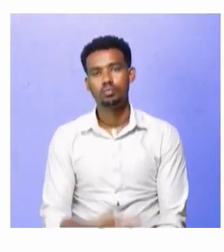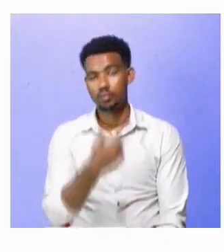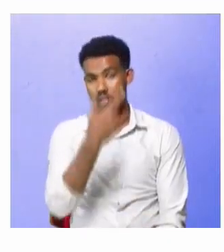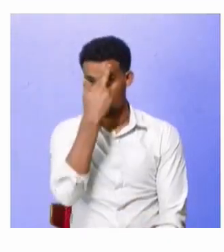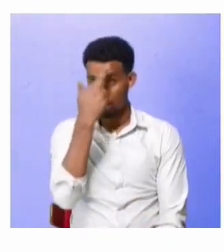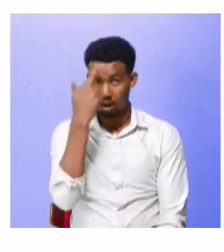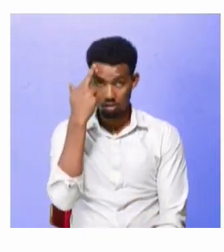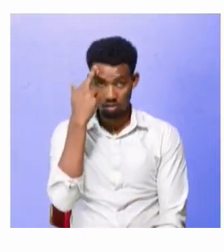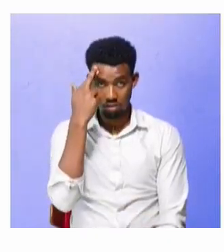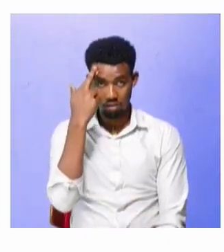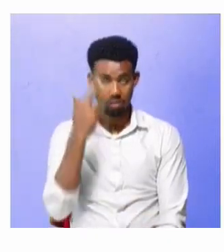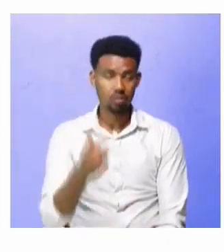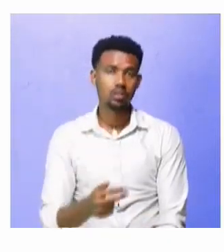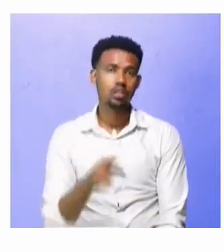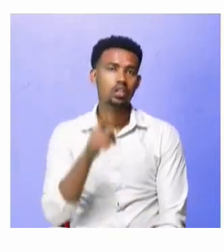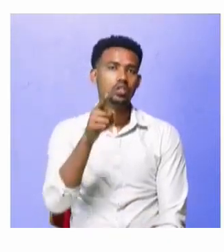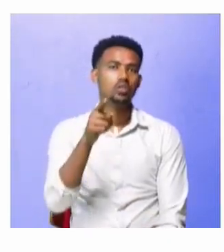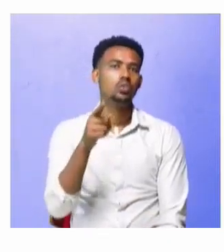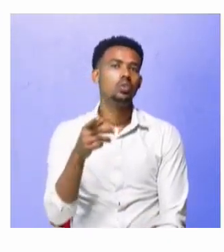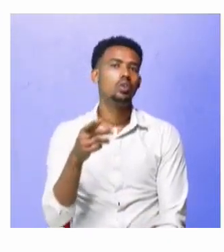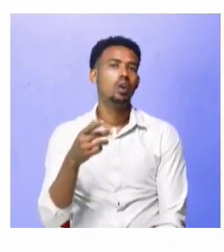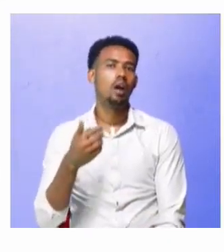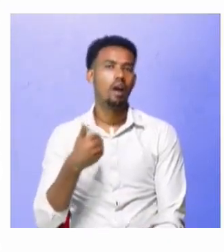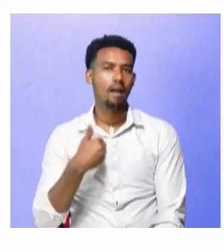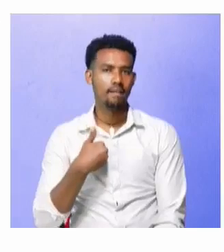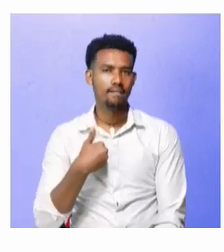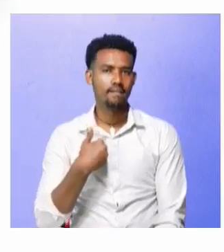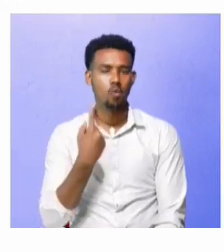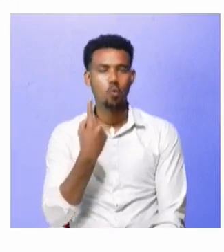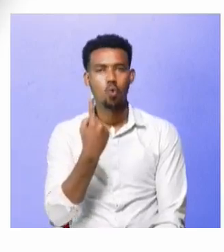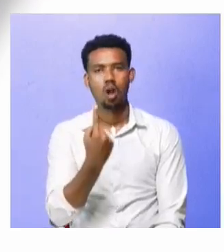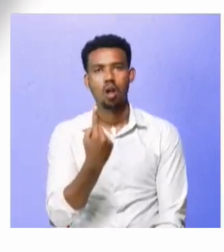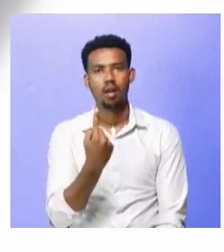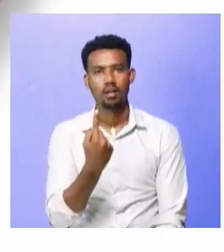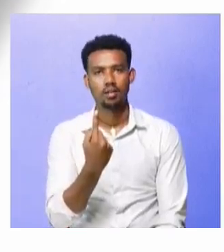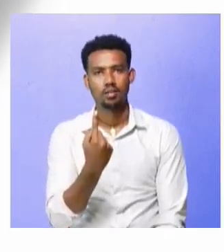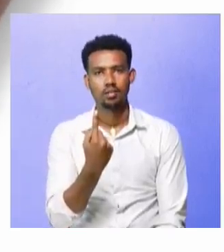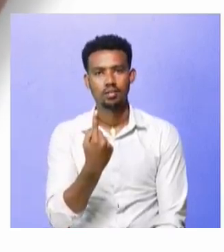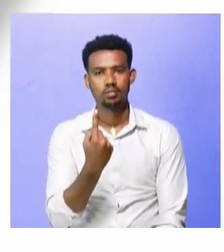because you have won